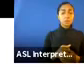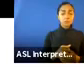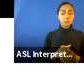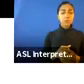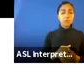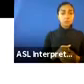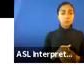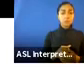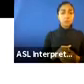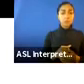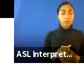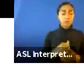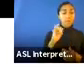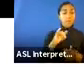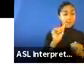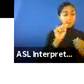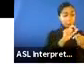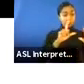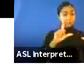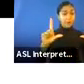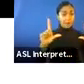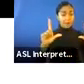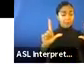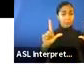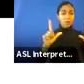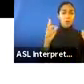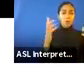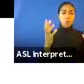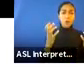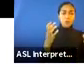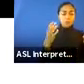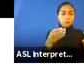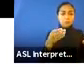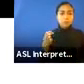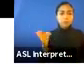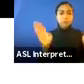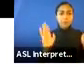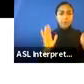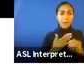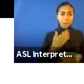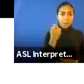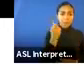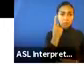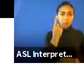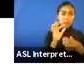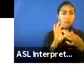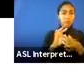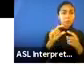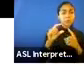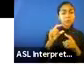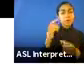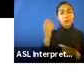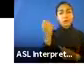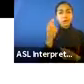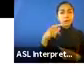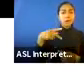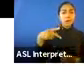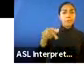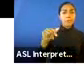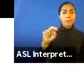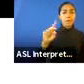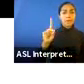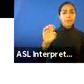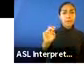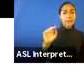we want to expand our understanding of the notion of pandemics so that we